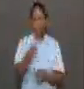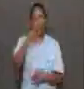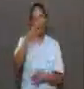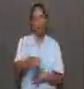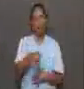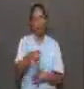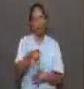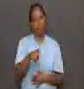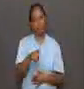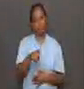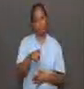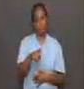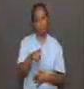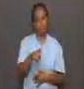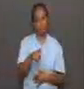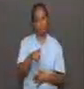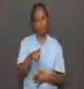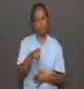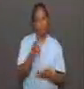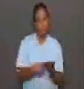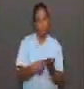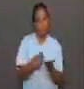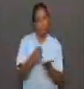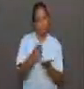or not to become involved.